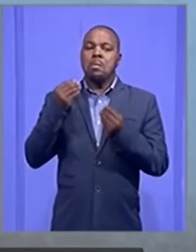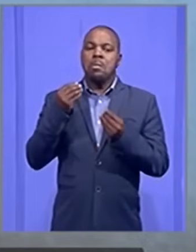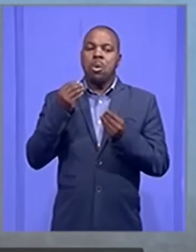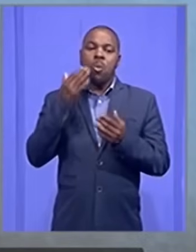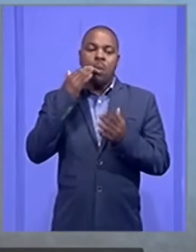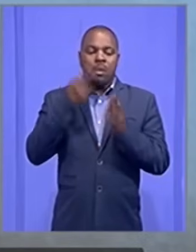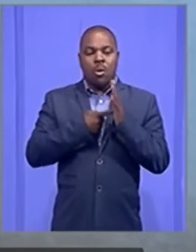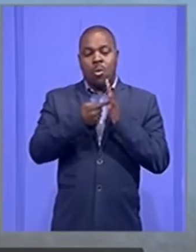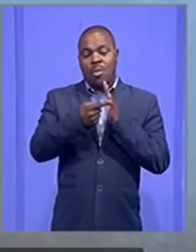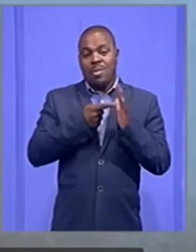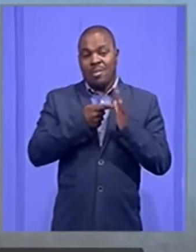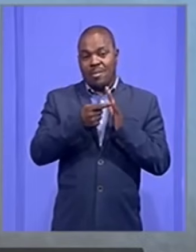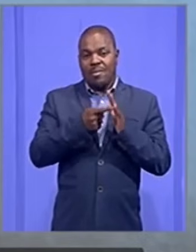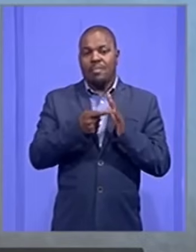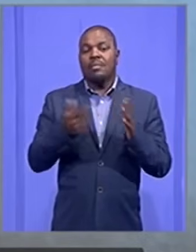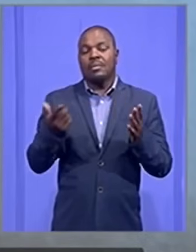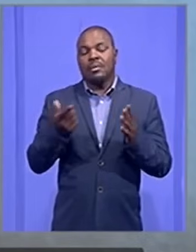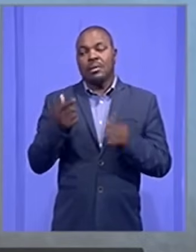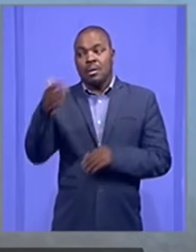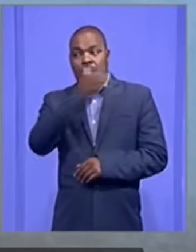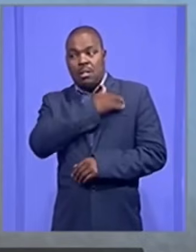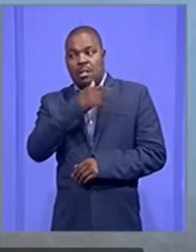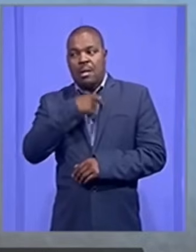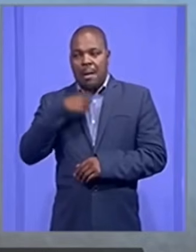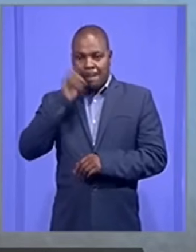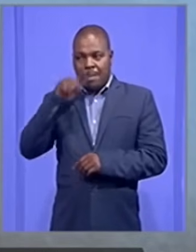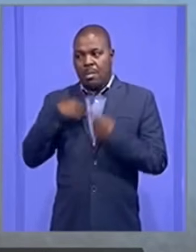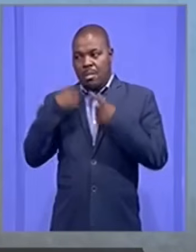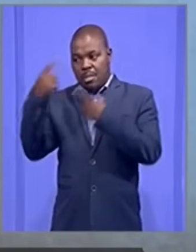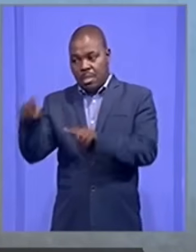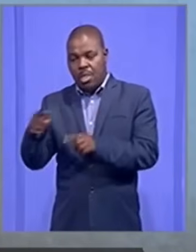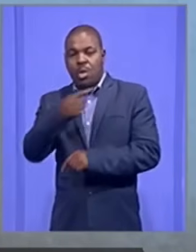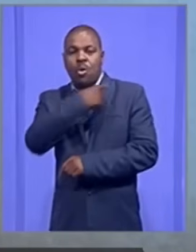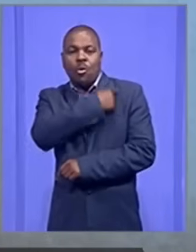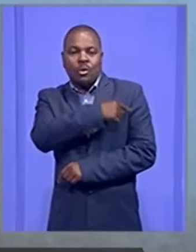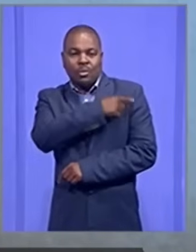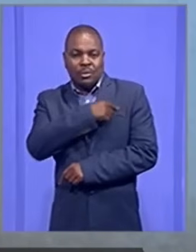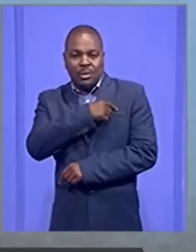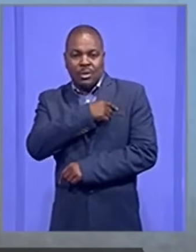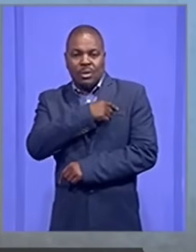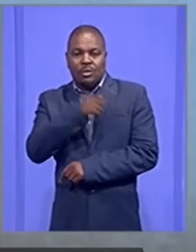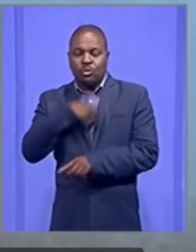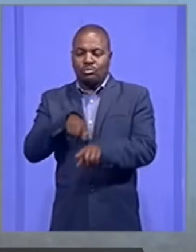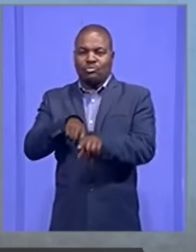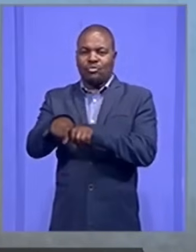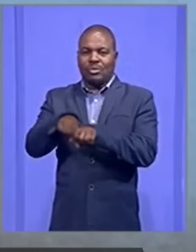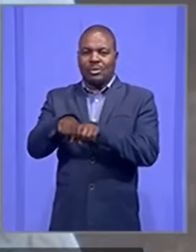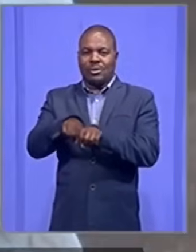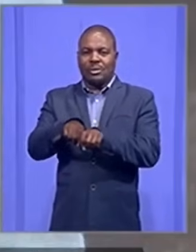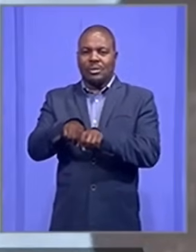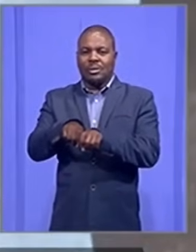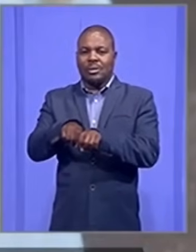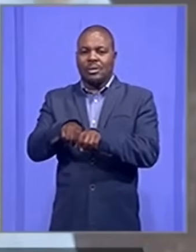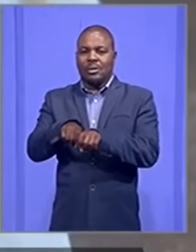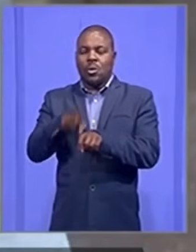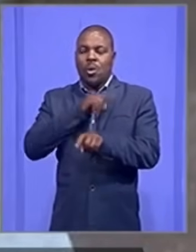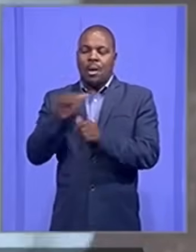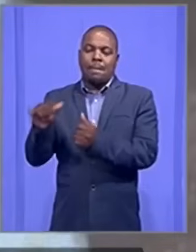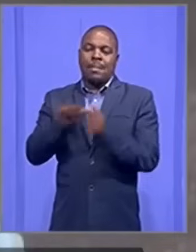during the week that we must go to the hospital. The DNA test have come back.